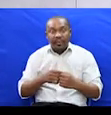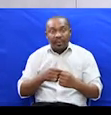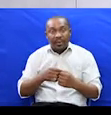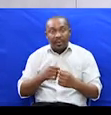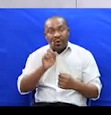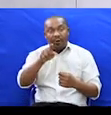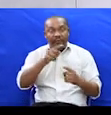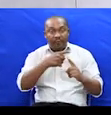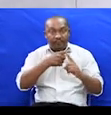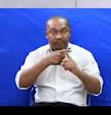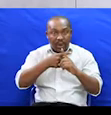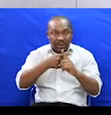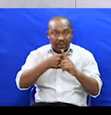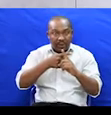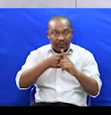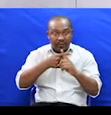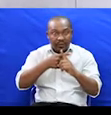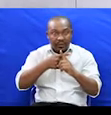of positive